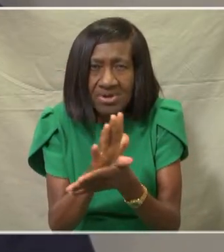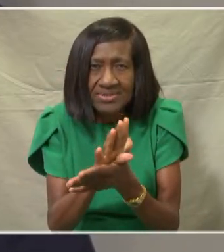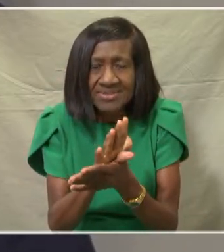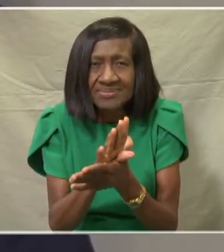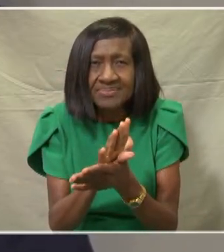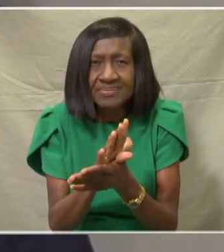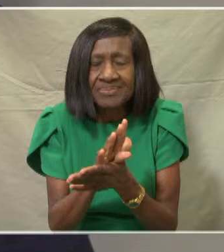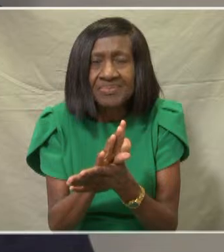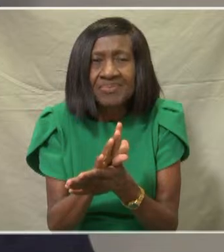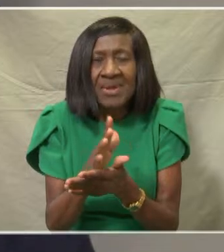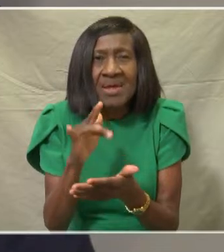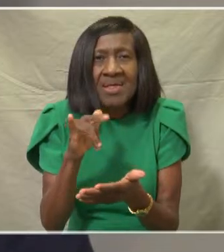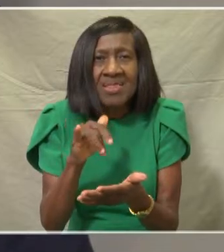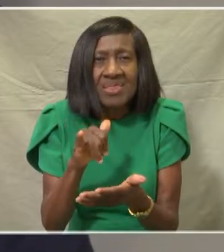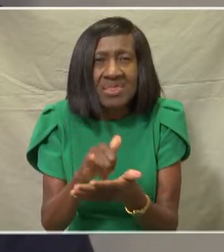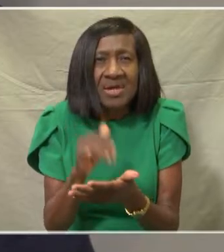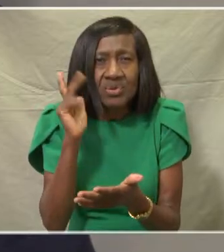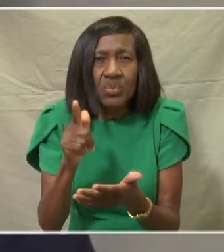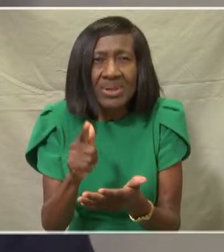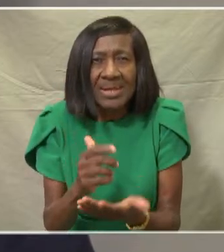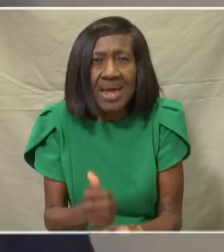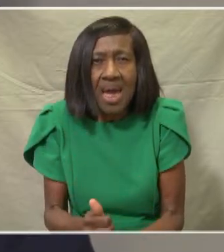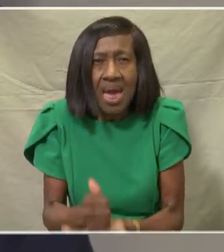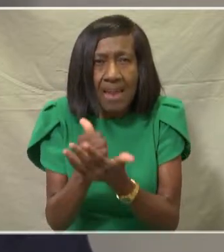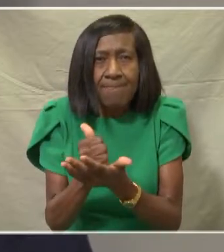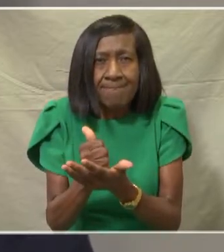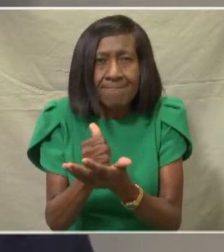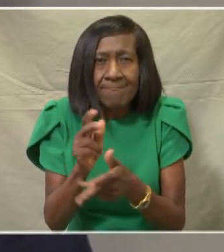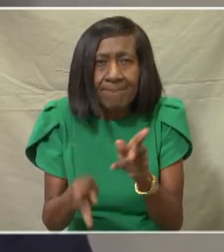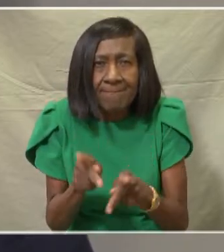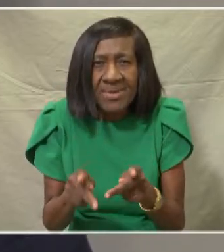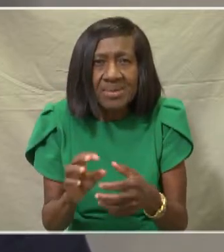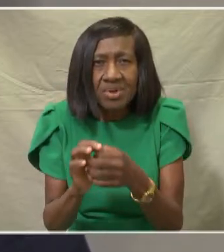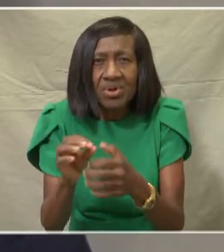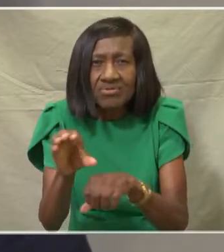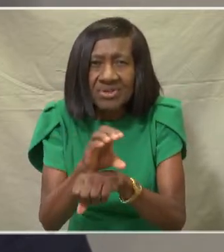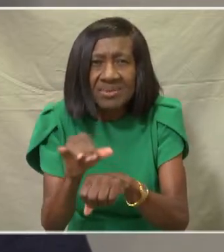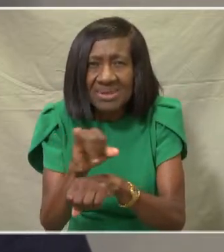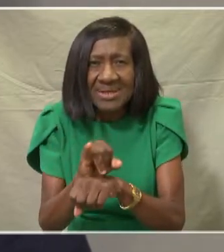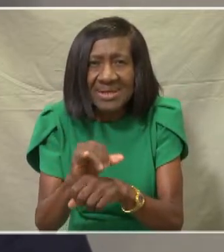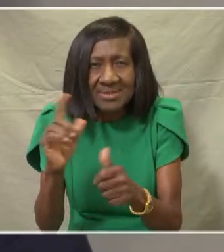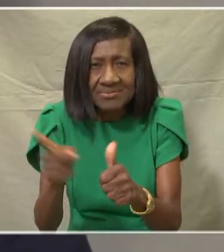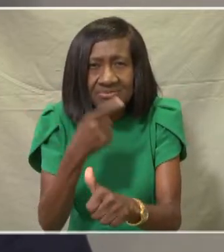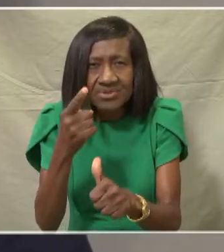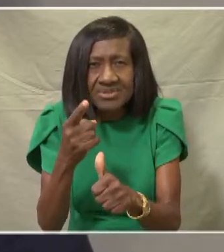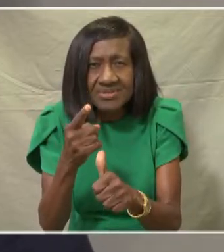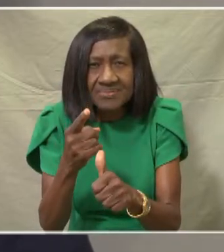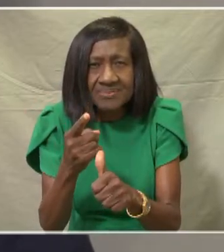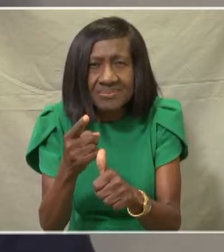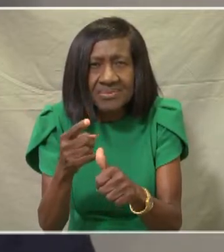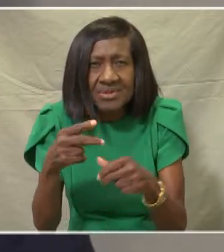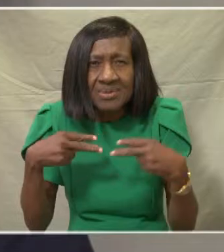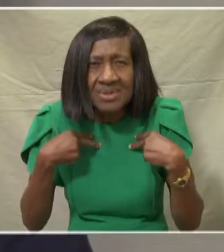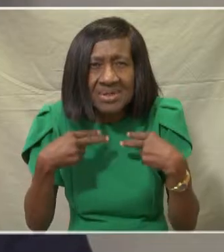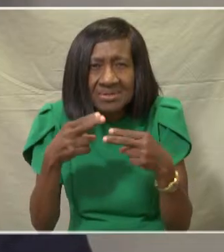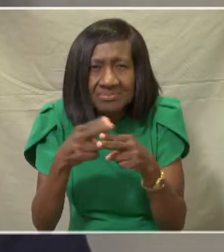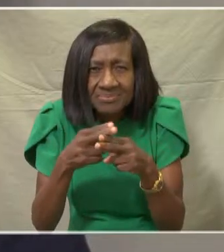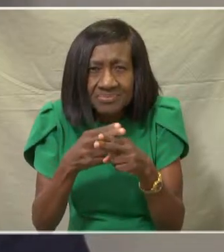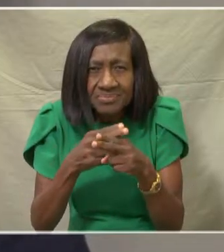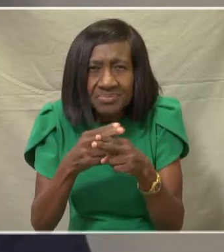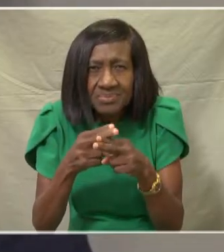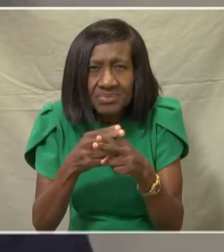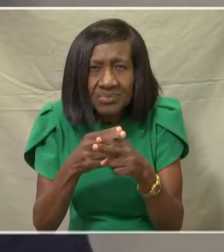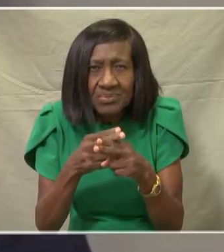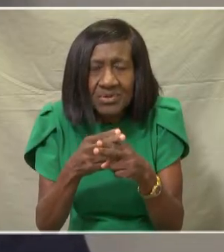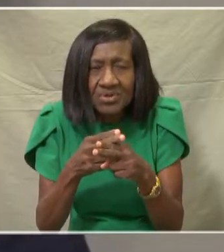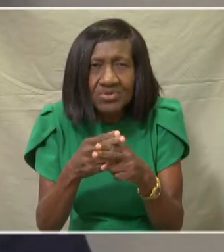be beneficial and helpful to the people of the Cayman Islands. Firstly, we will produce a short preliminary statement of